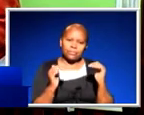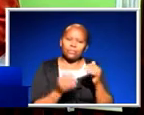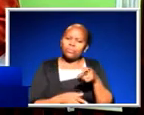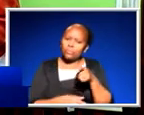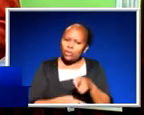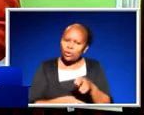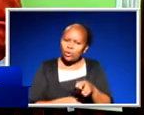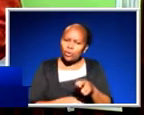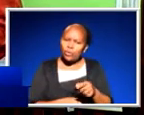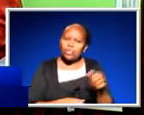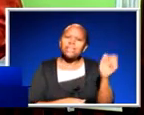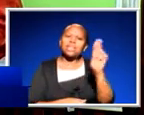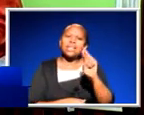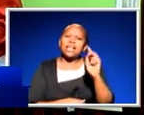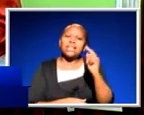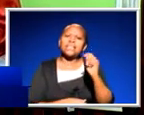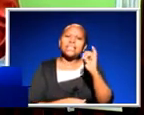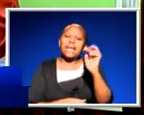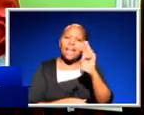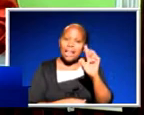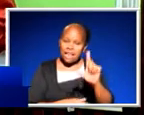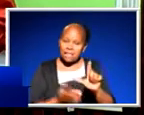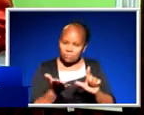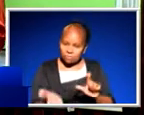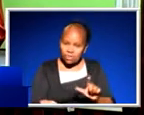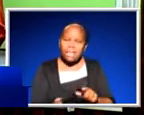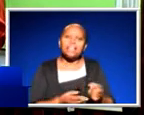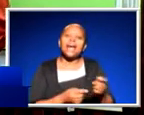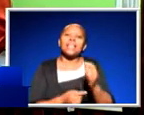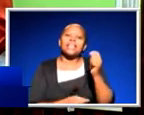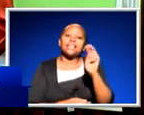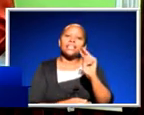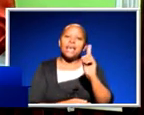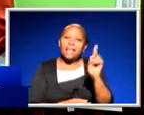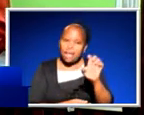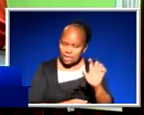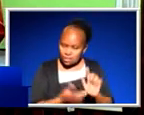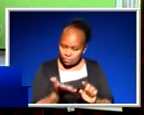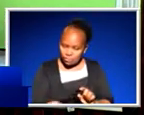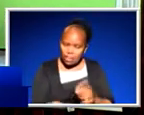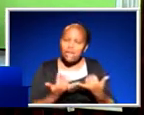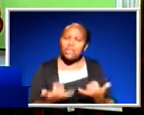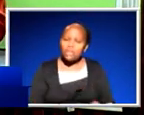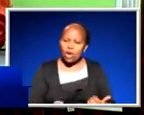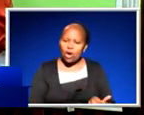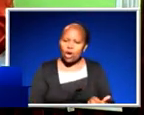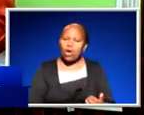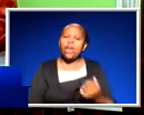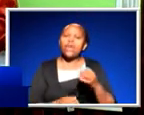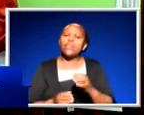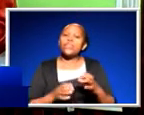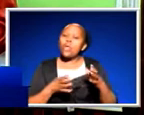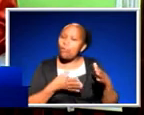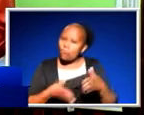Those retailers, they are the traders. Now, the forms